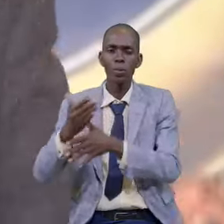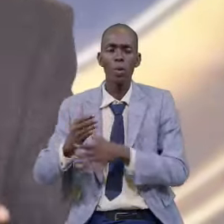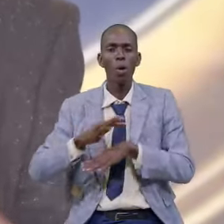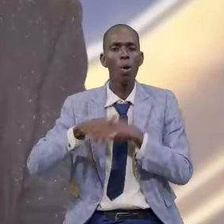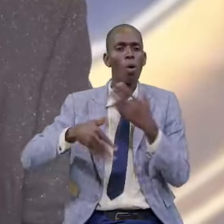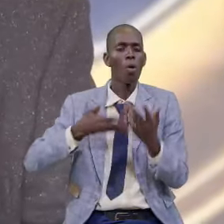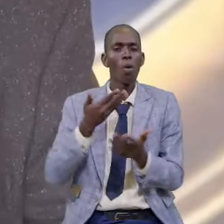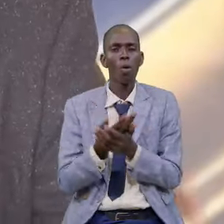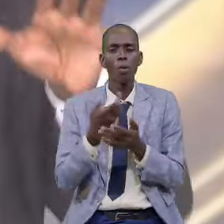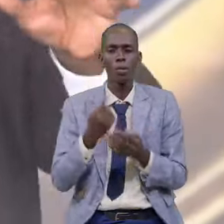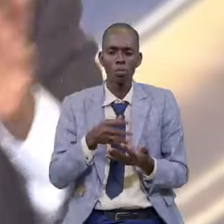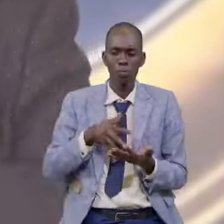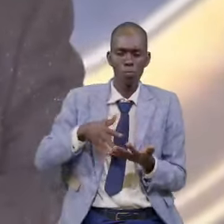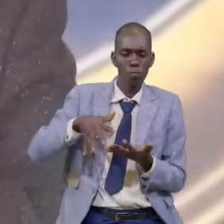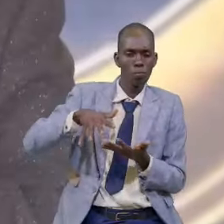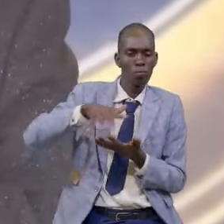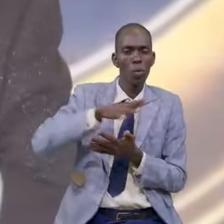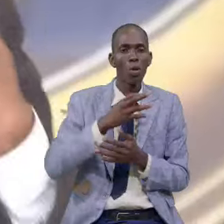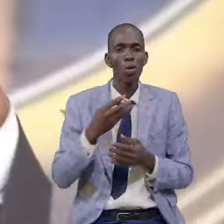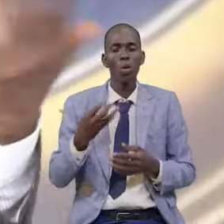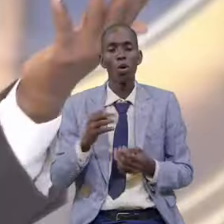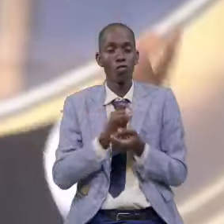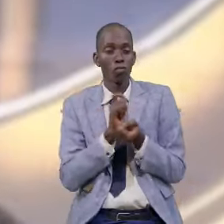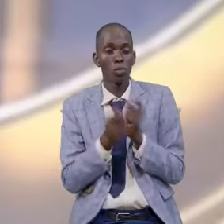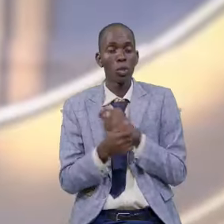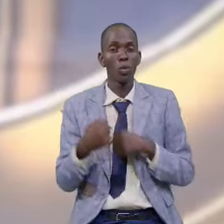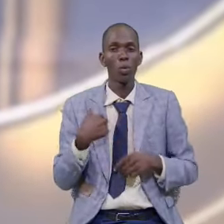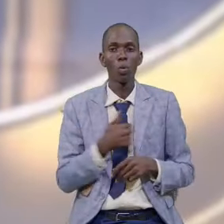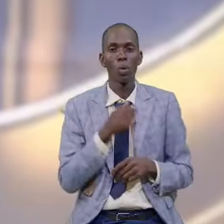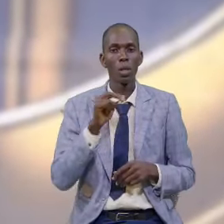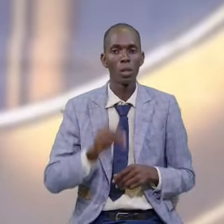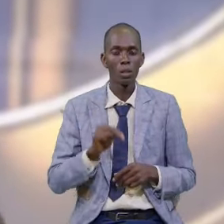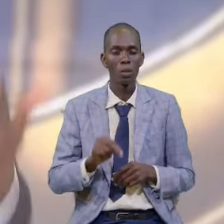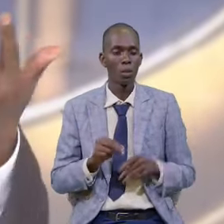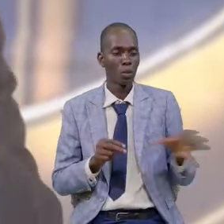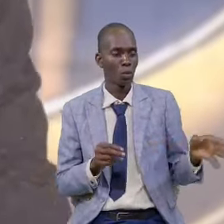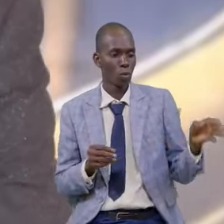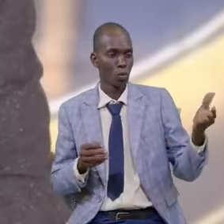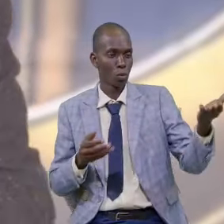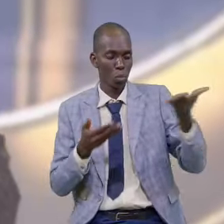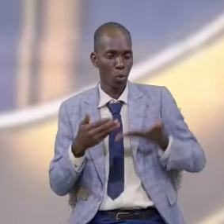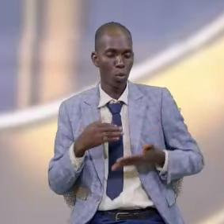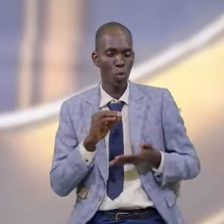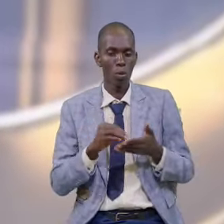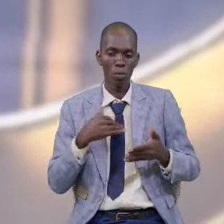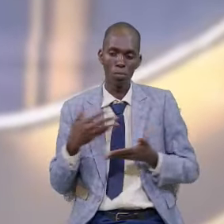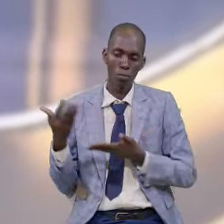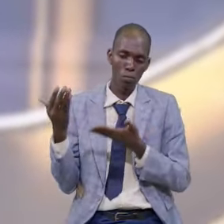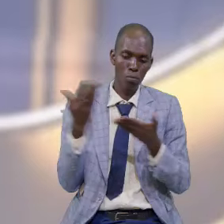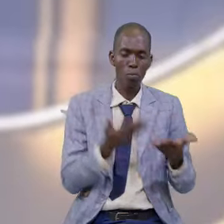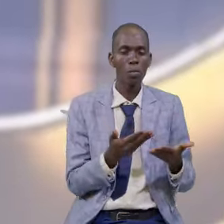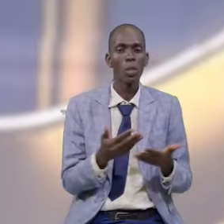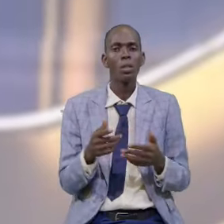change we need. And your path comes to you, and my path comes to me. Then we will rise up